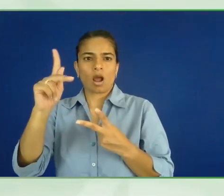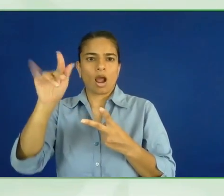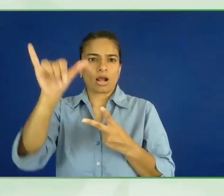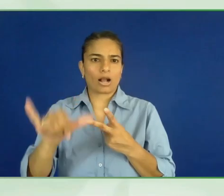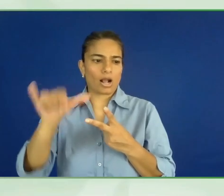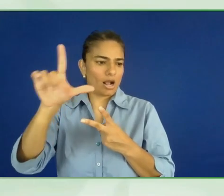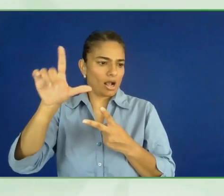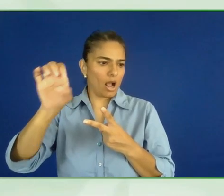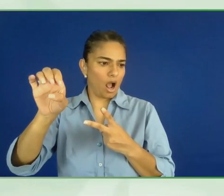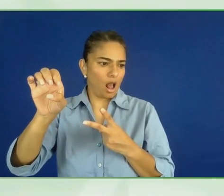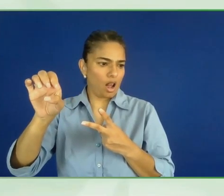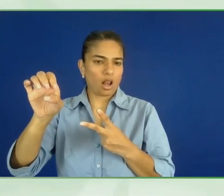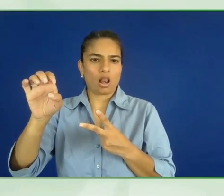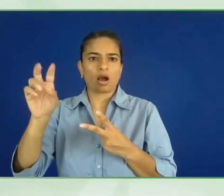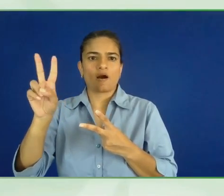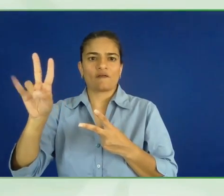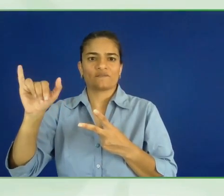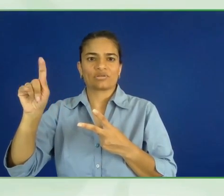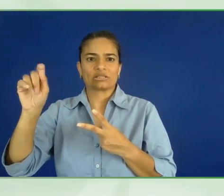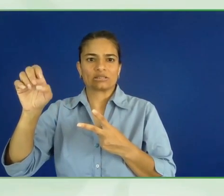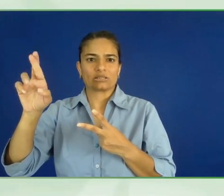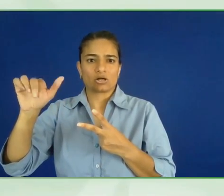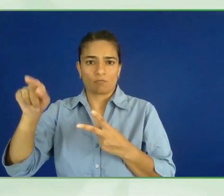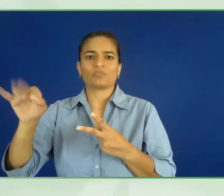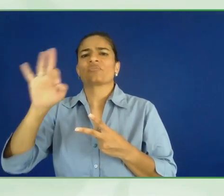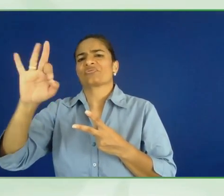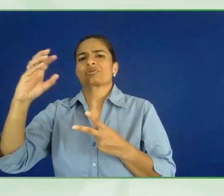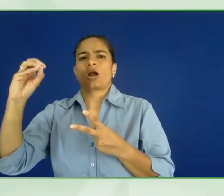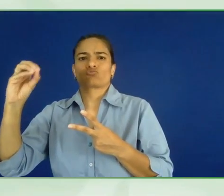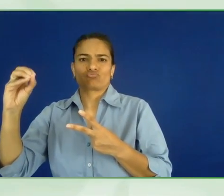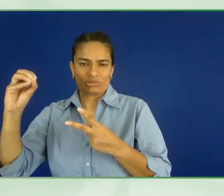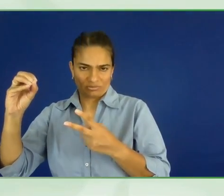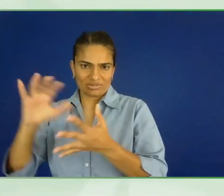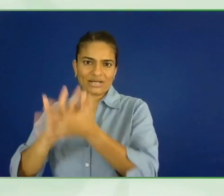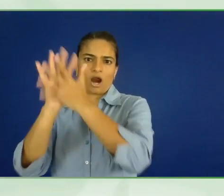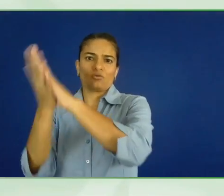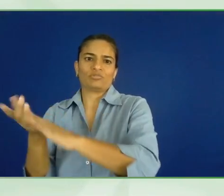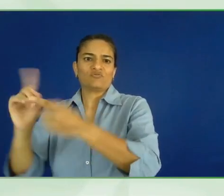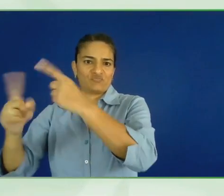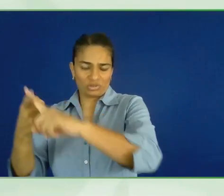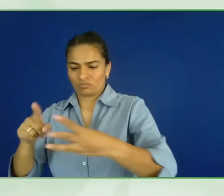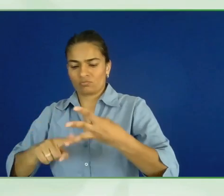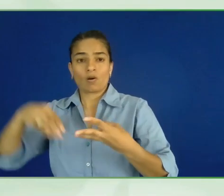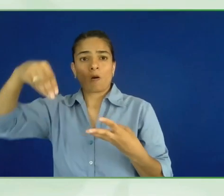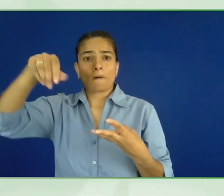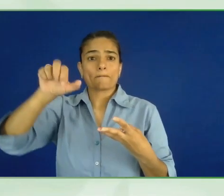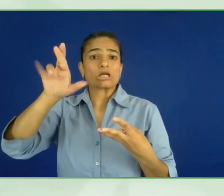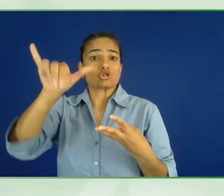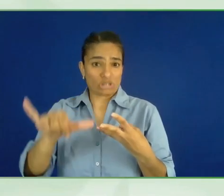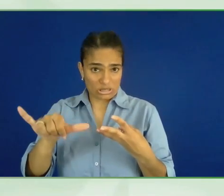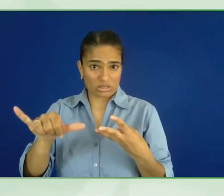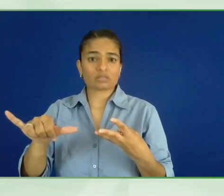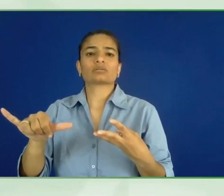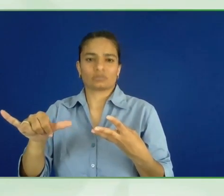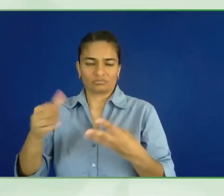300% Handinamique, France. Mary Beshai, Director of